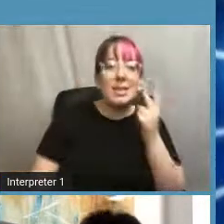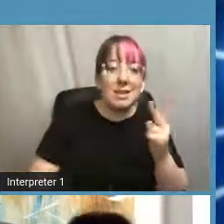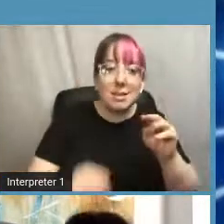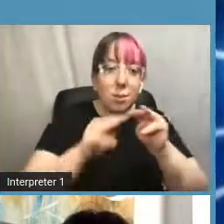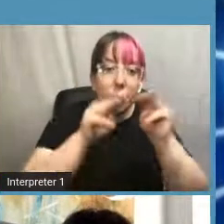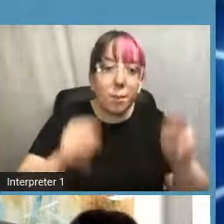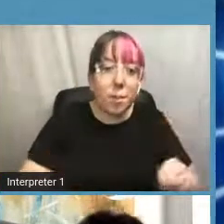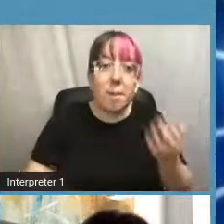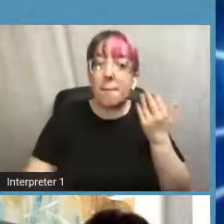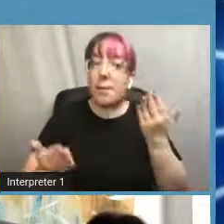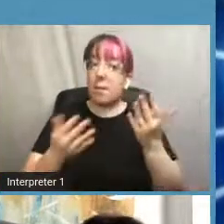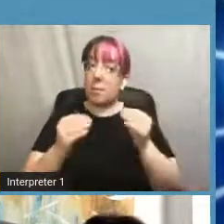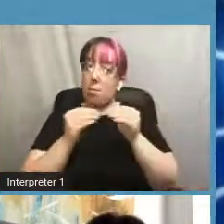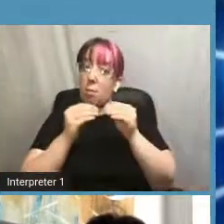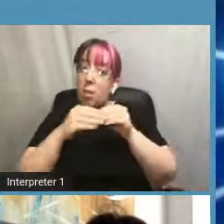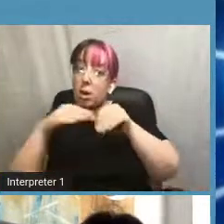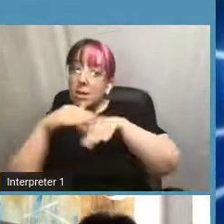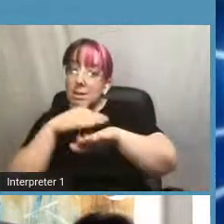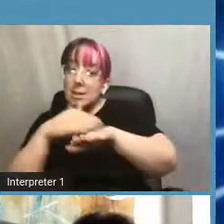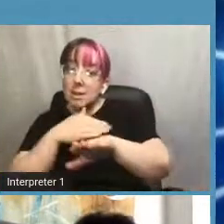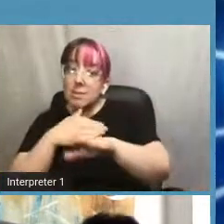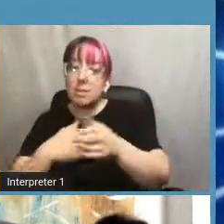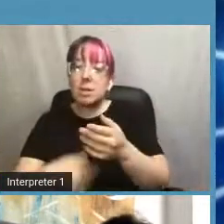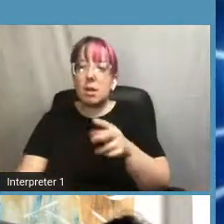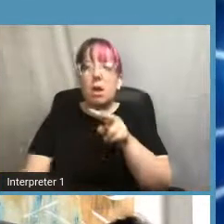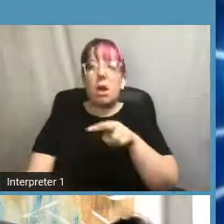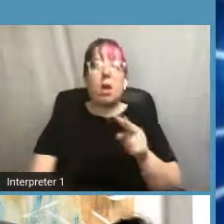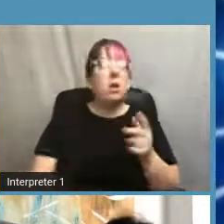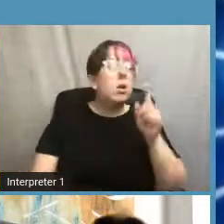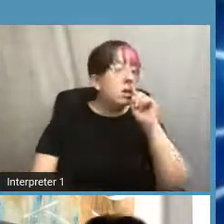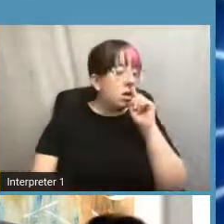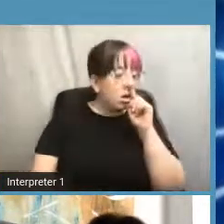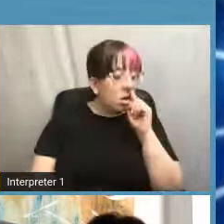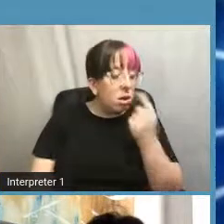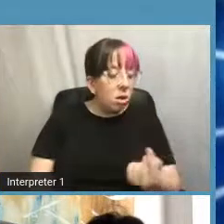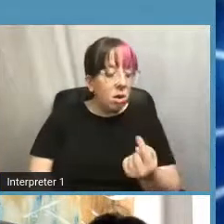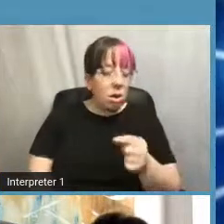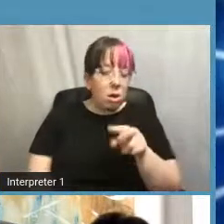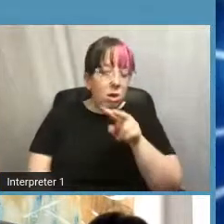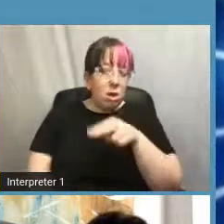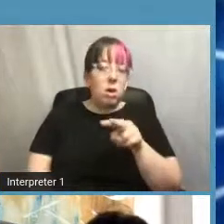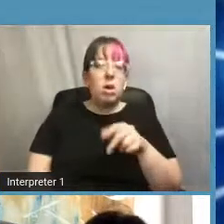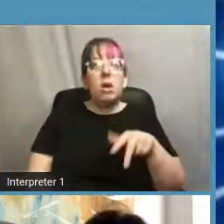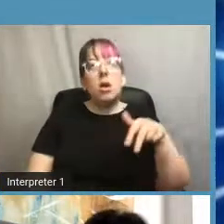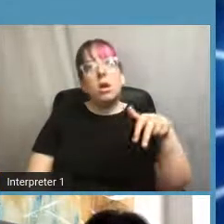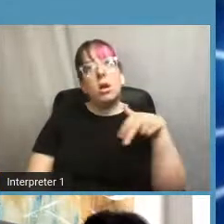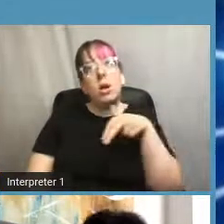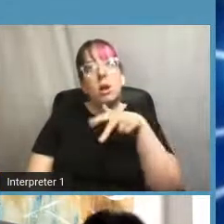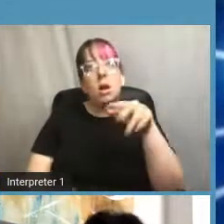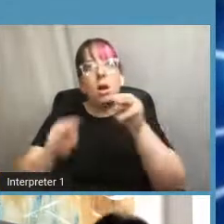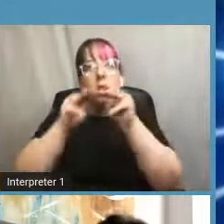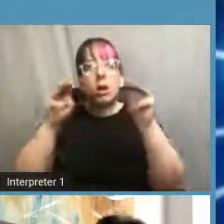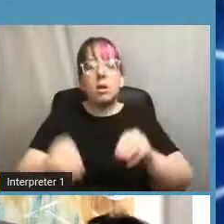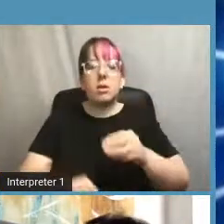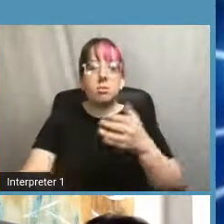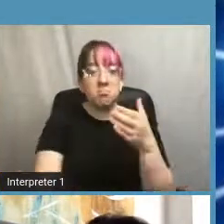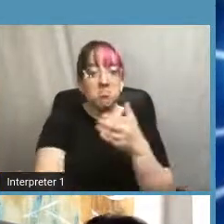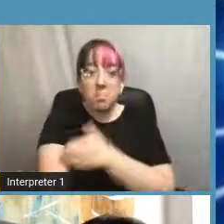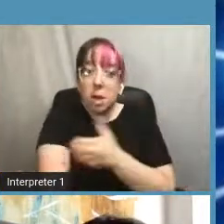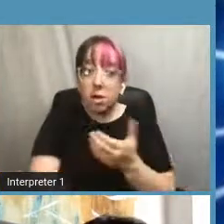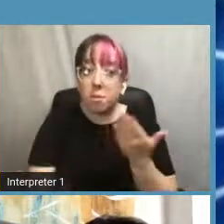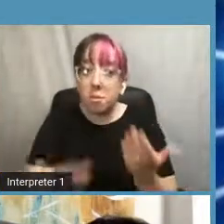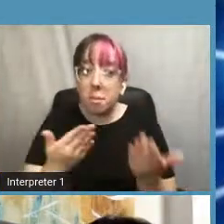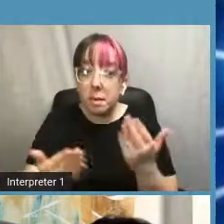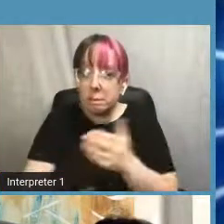more accessible to some that feel museums are boring or are too institutional, too powerful. In this